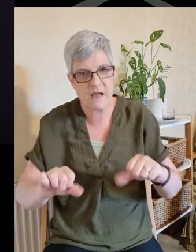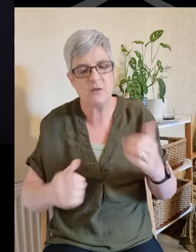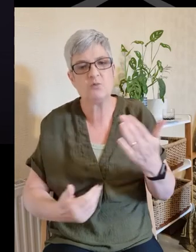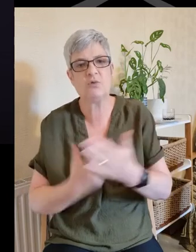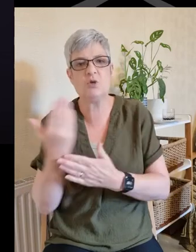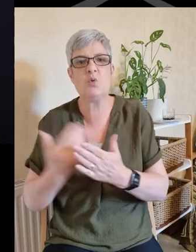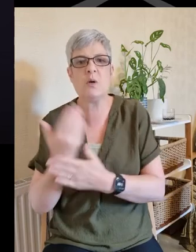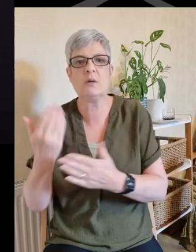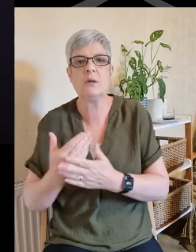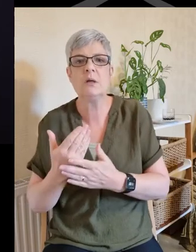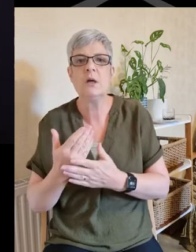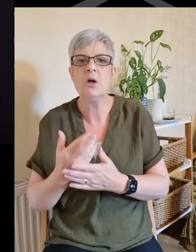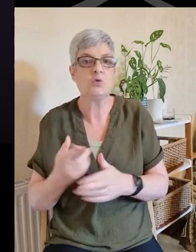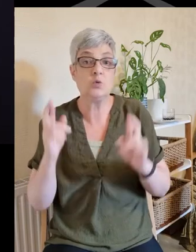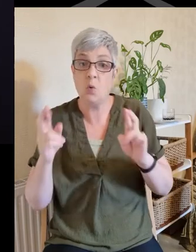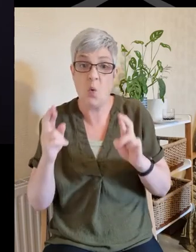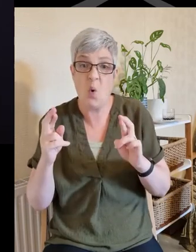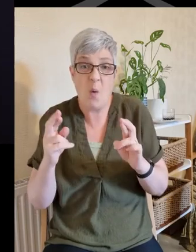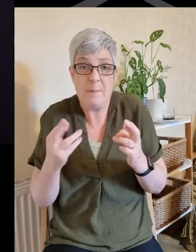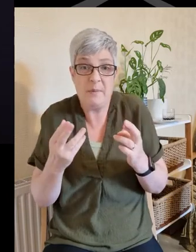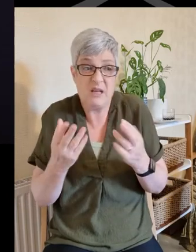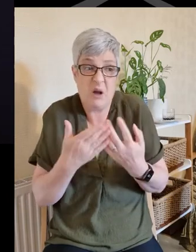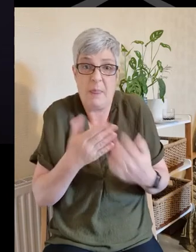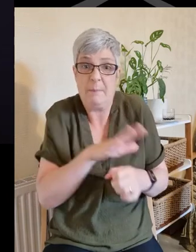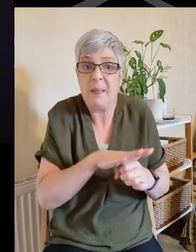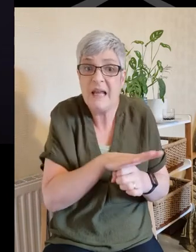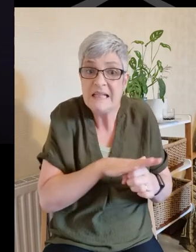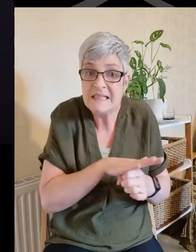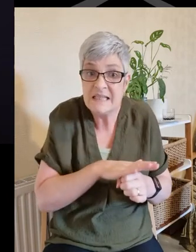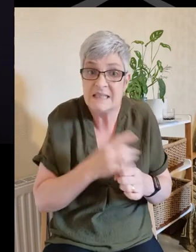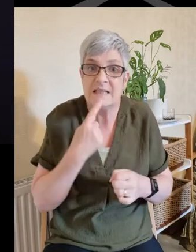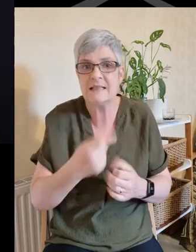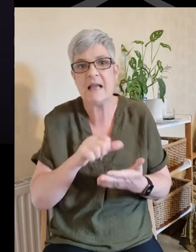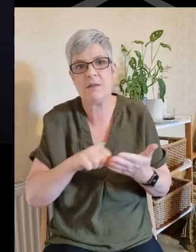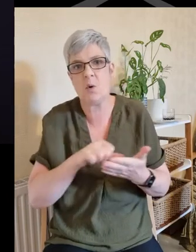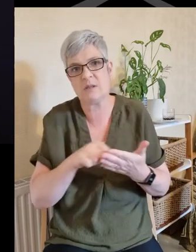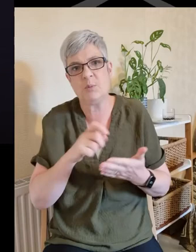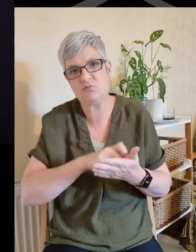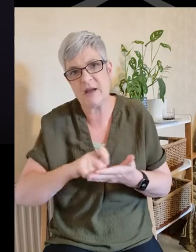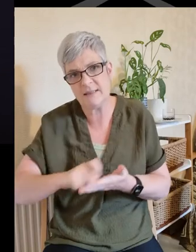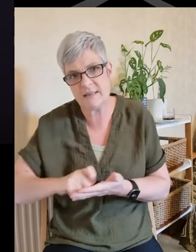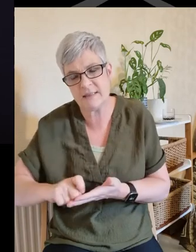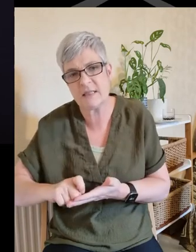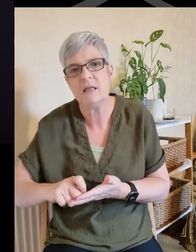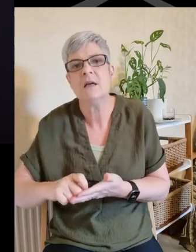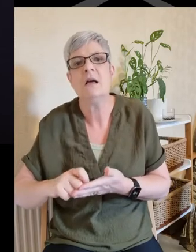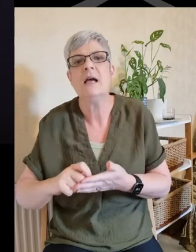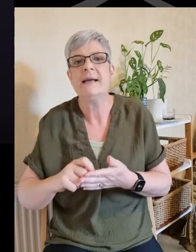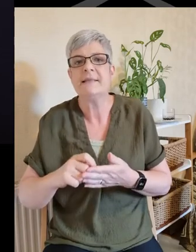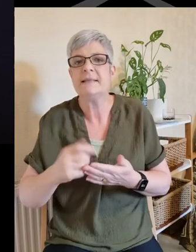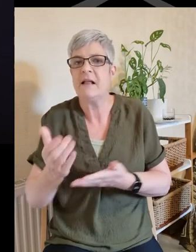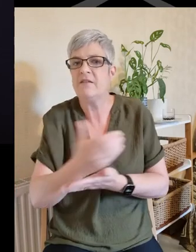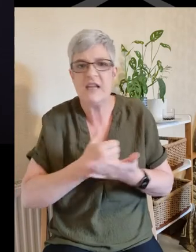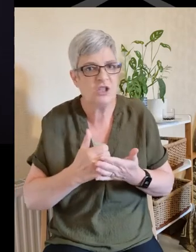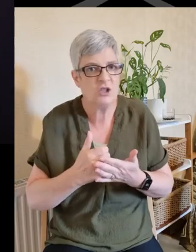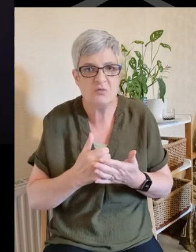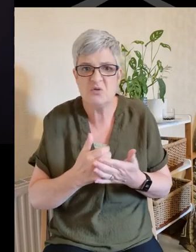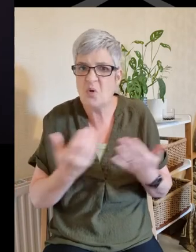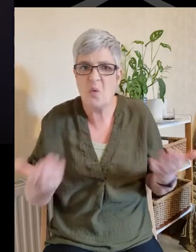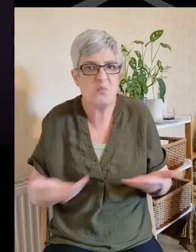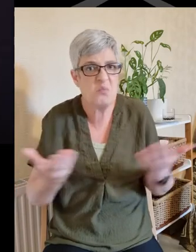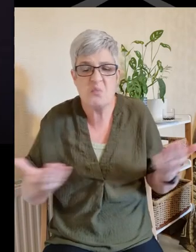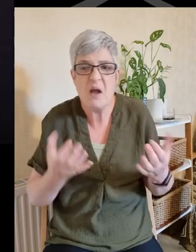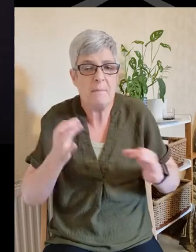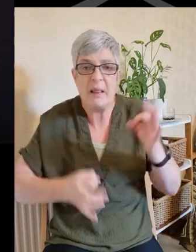So don't put your hopes elsewhere, says the gospel writers. Salvation is not found in political movements, in